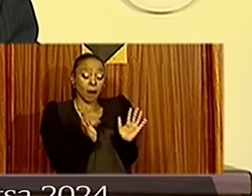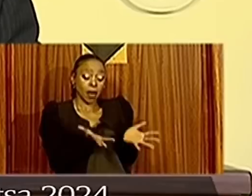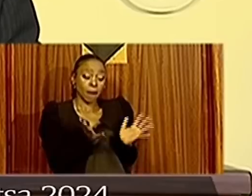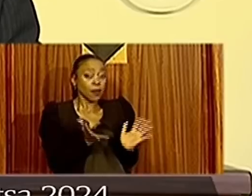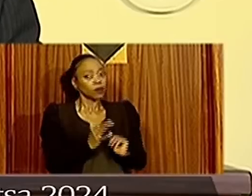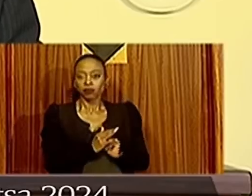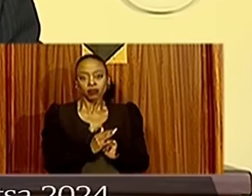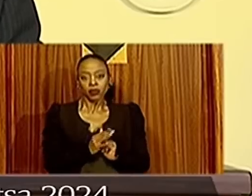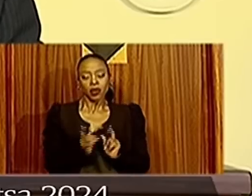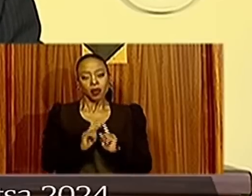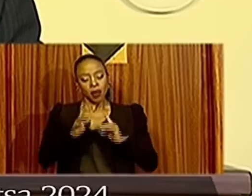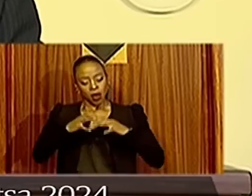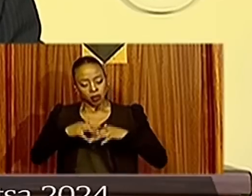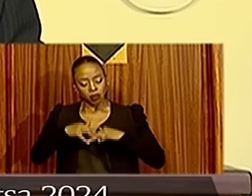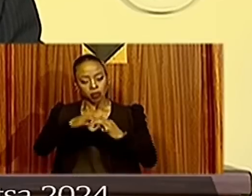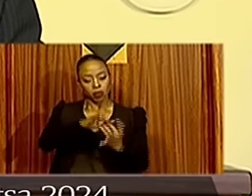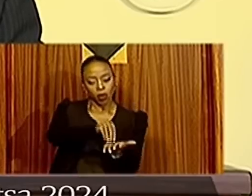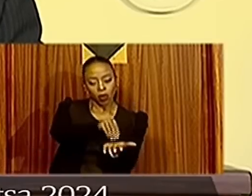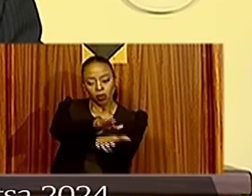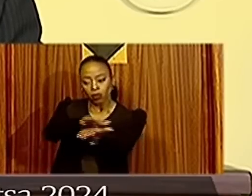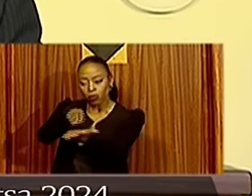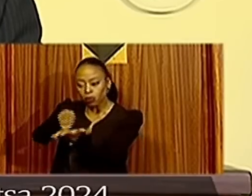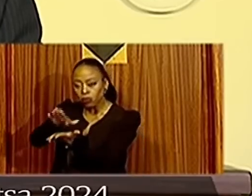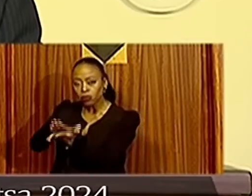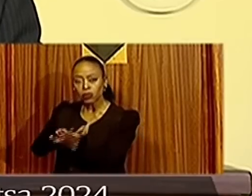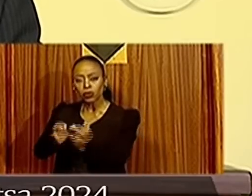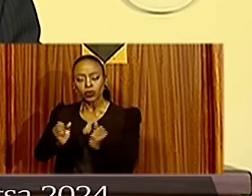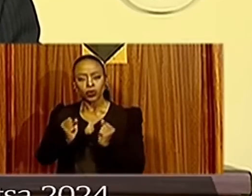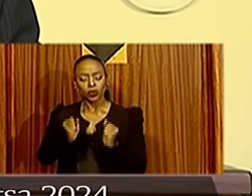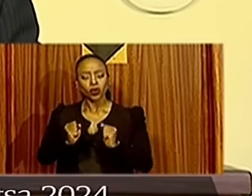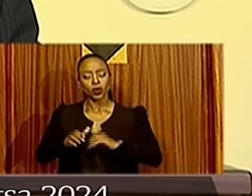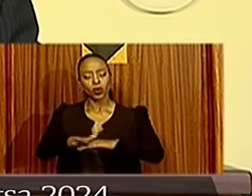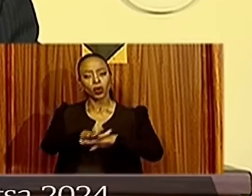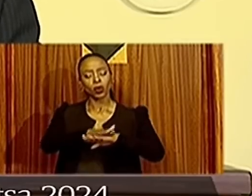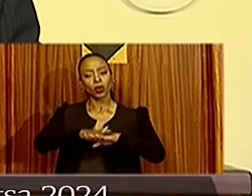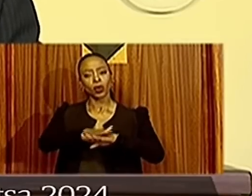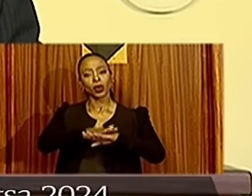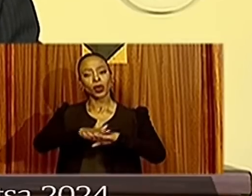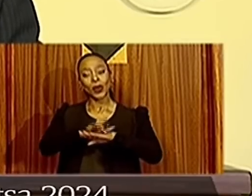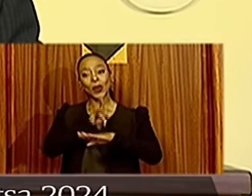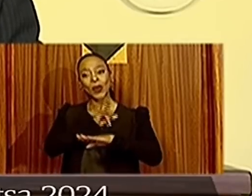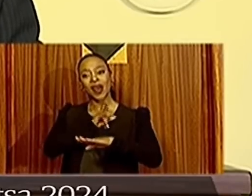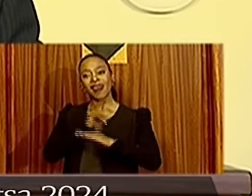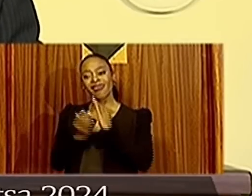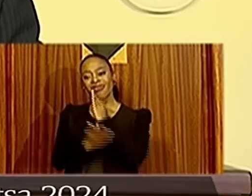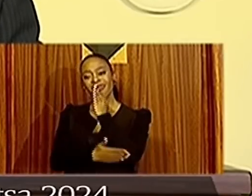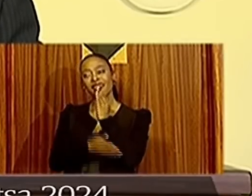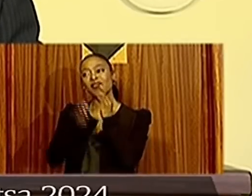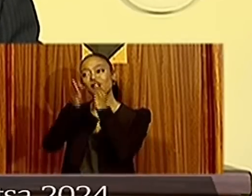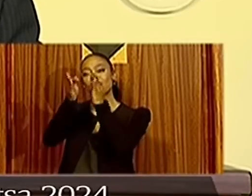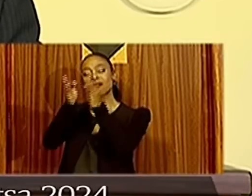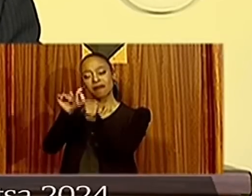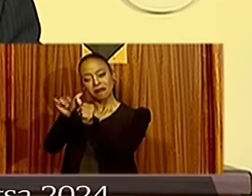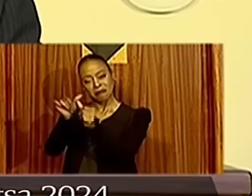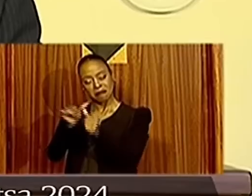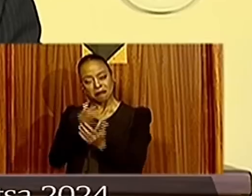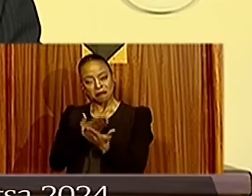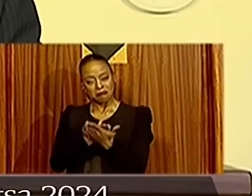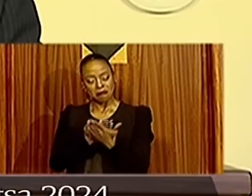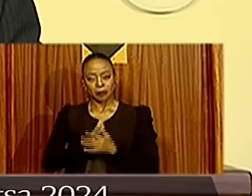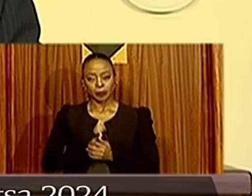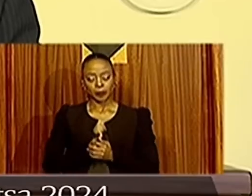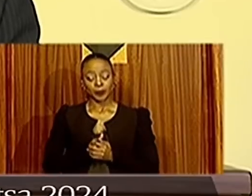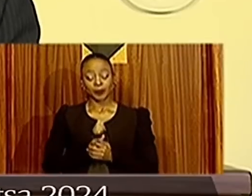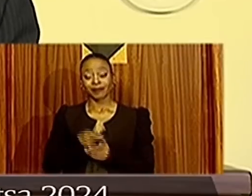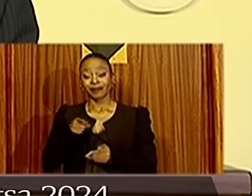put in place firm foundations for a better future for our country. As this